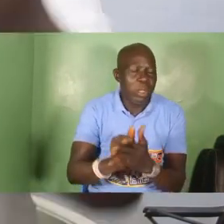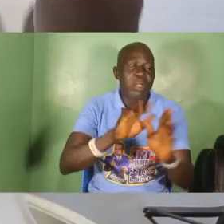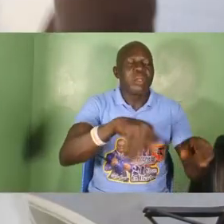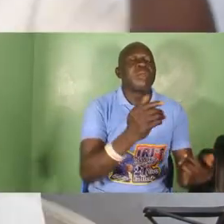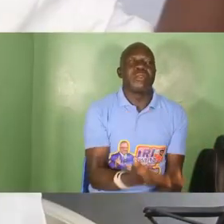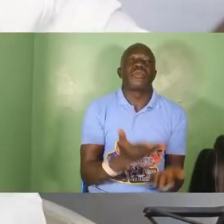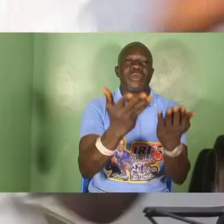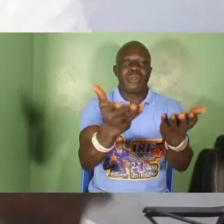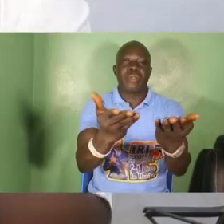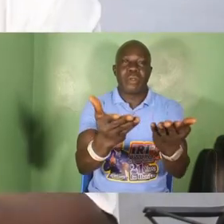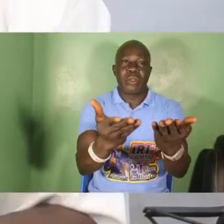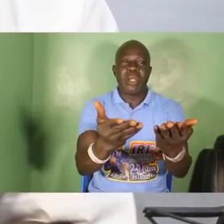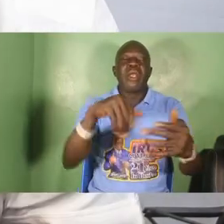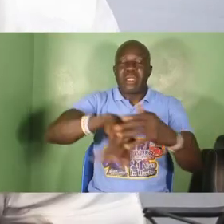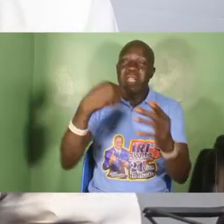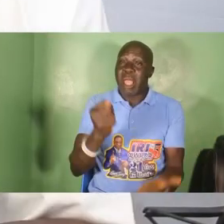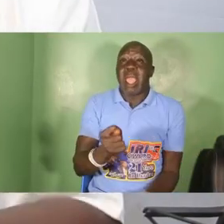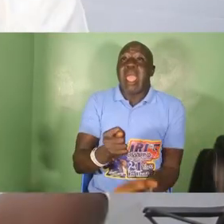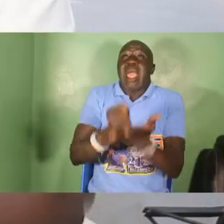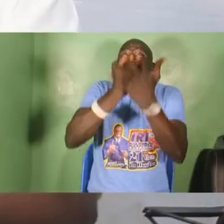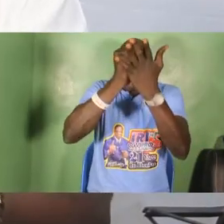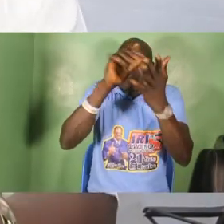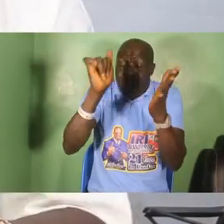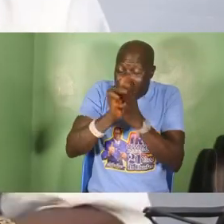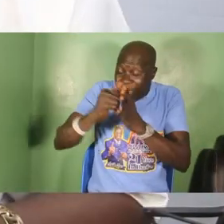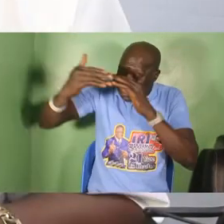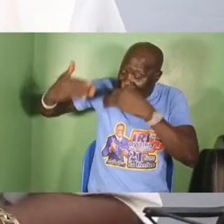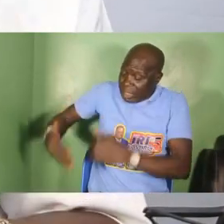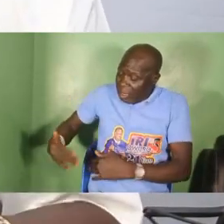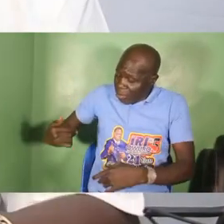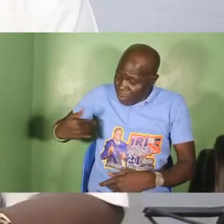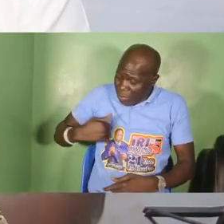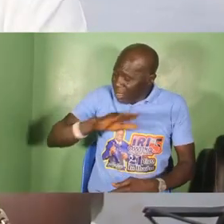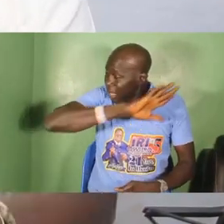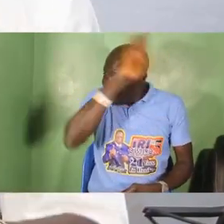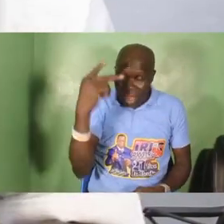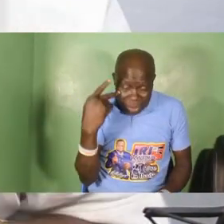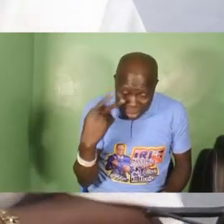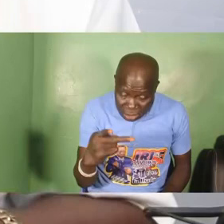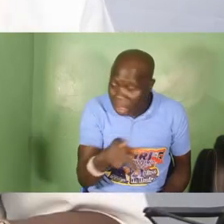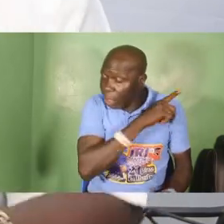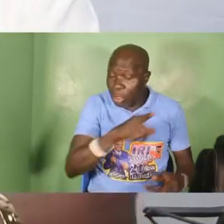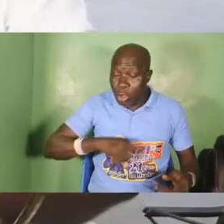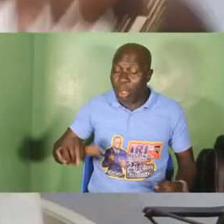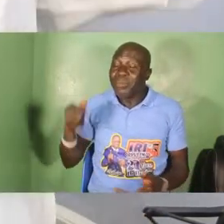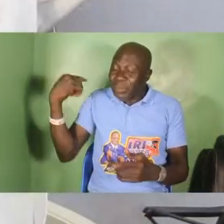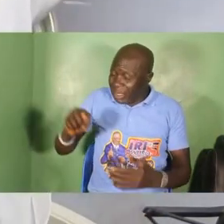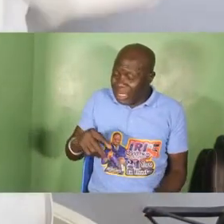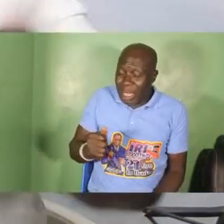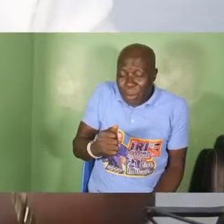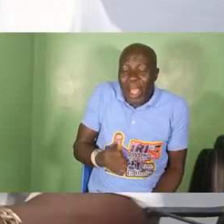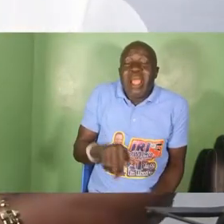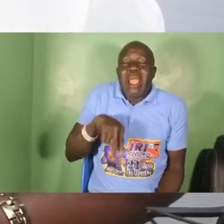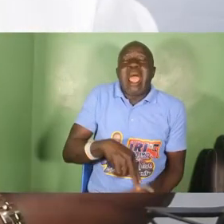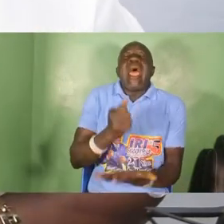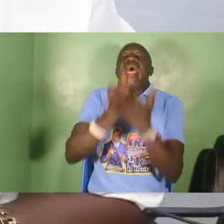500,000 Oh, what to just give up. Iran what in Belegbere to. The air that is beside that would be. Niya dola ye Iran what in